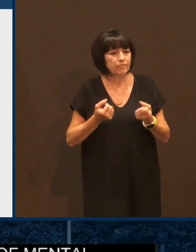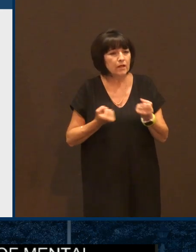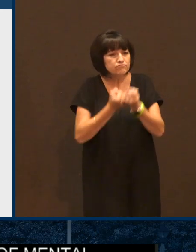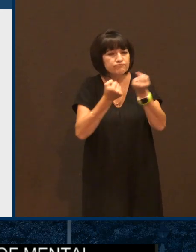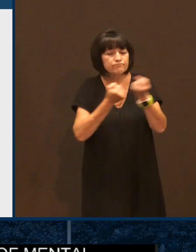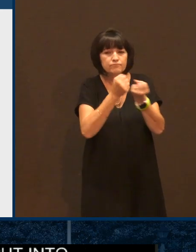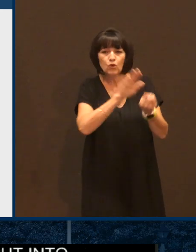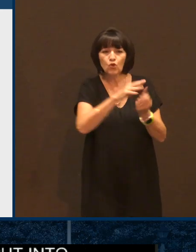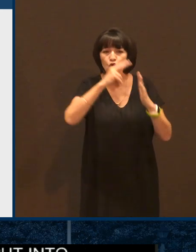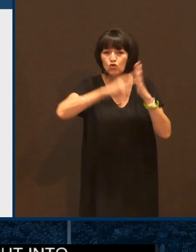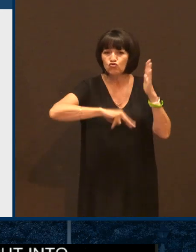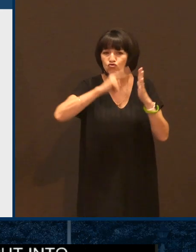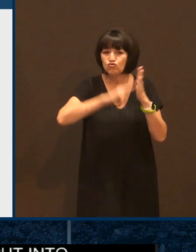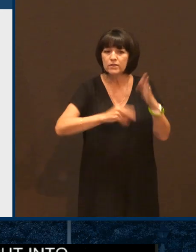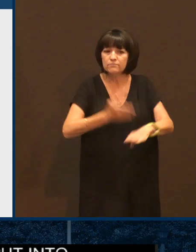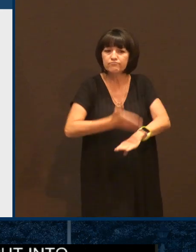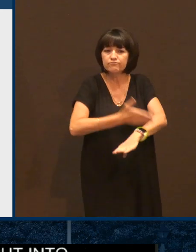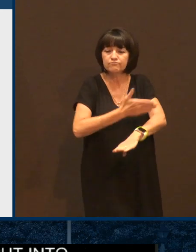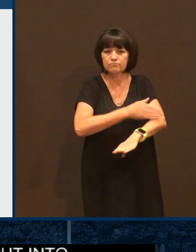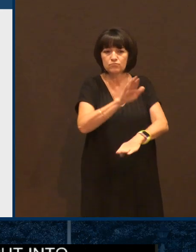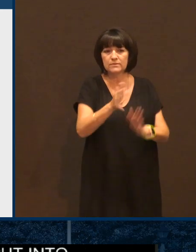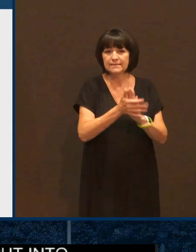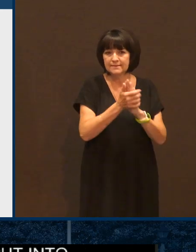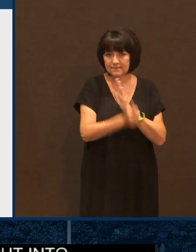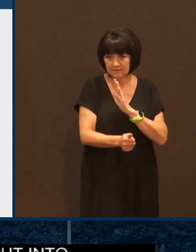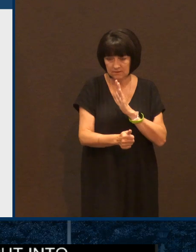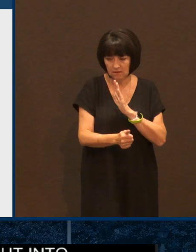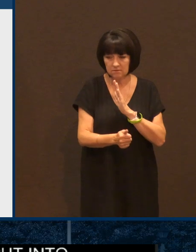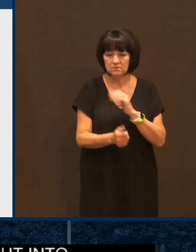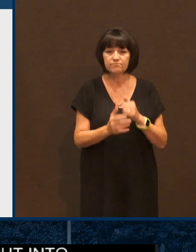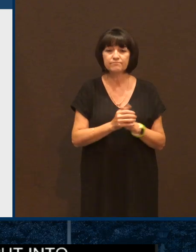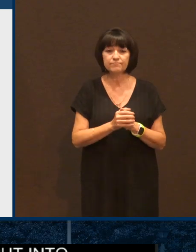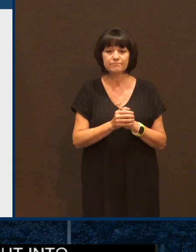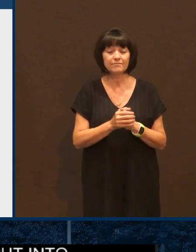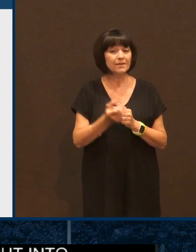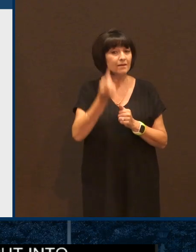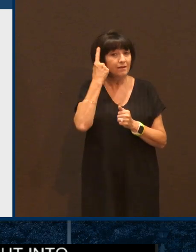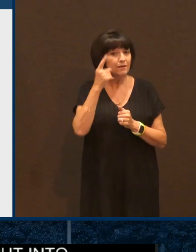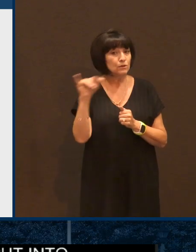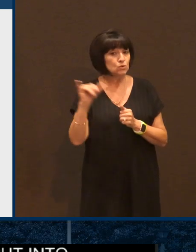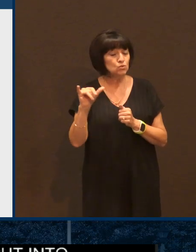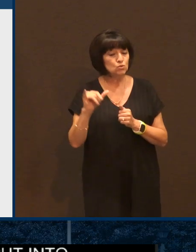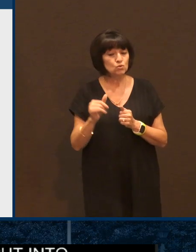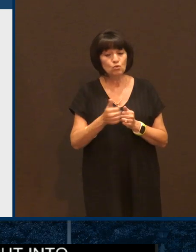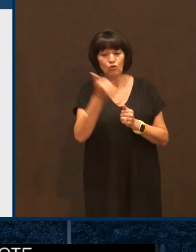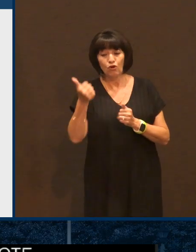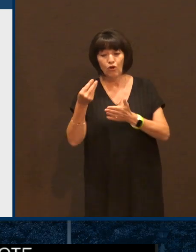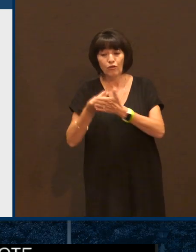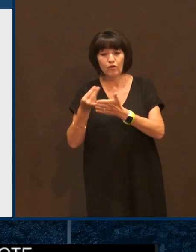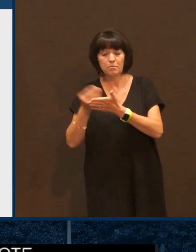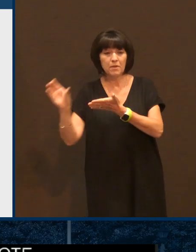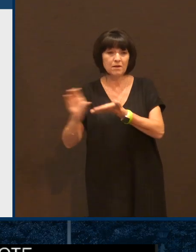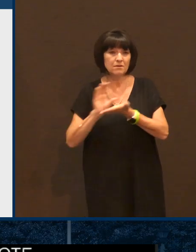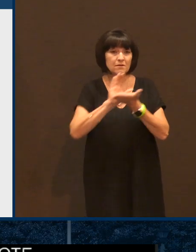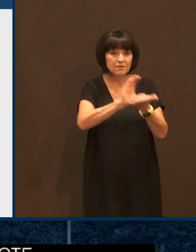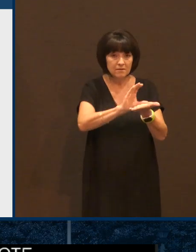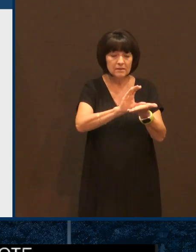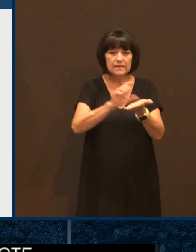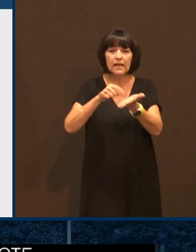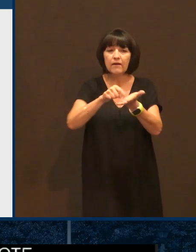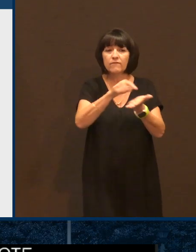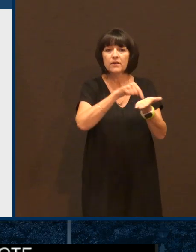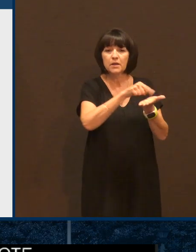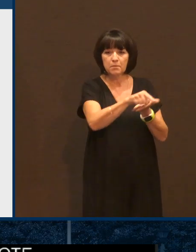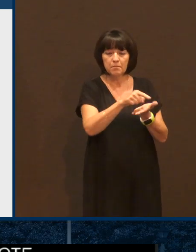And lastly, our money will be involved with a lot of trainings that we might have across the state. We did put a piece of that little